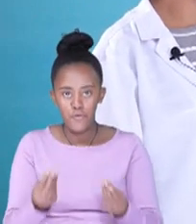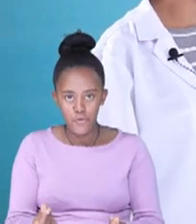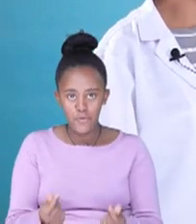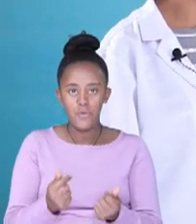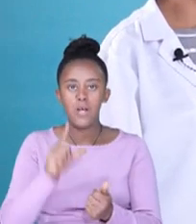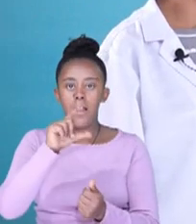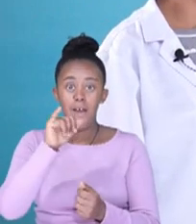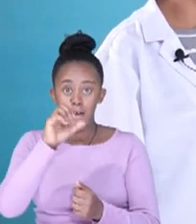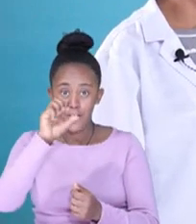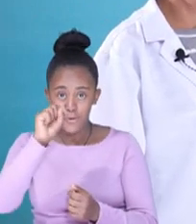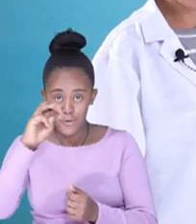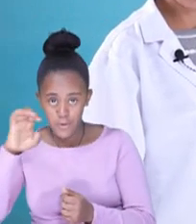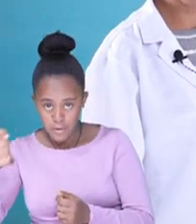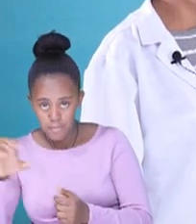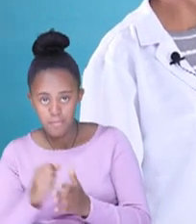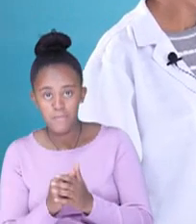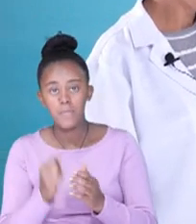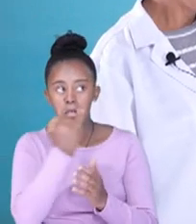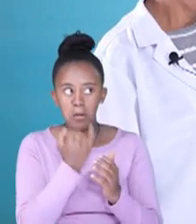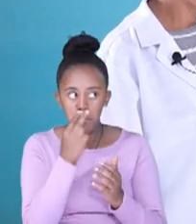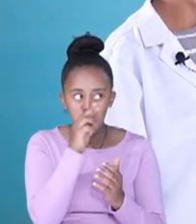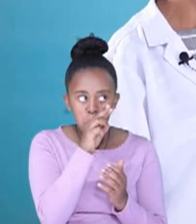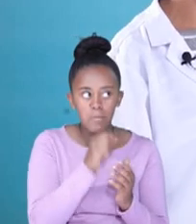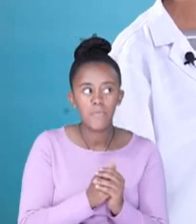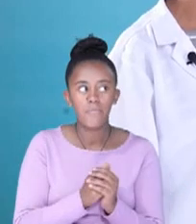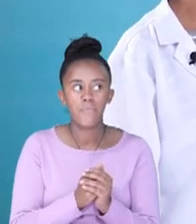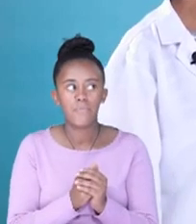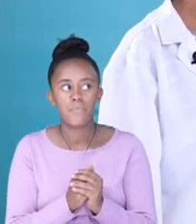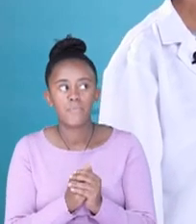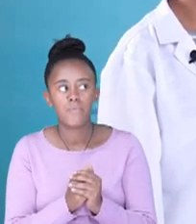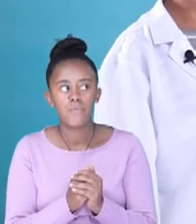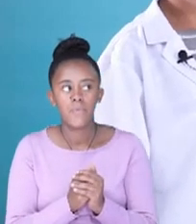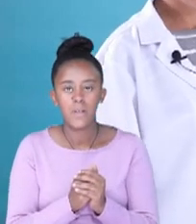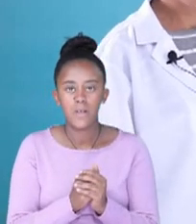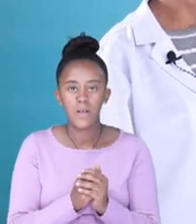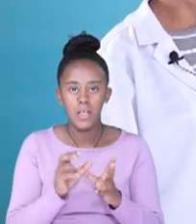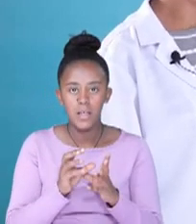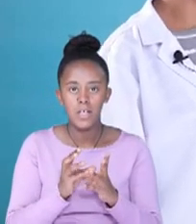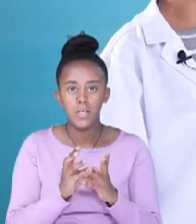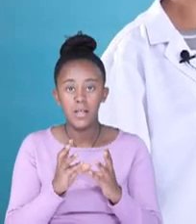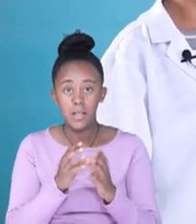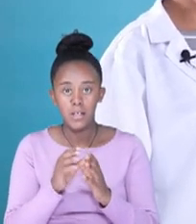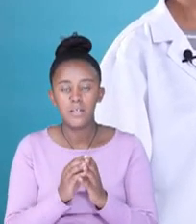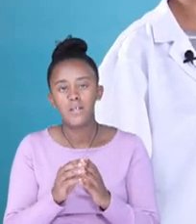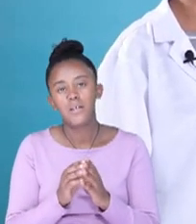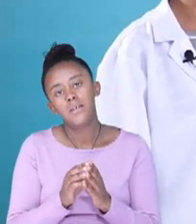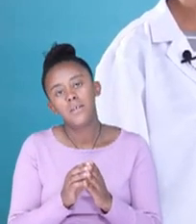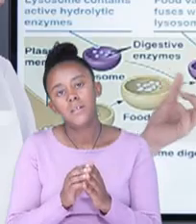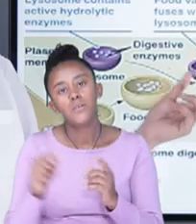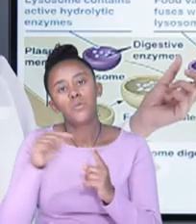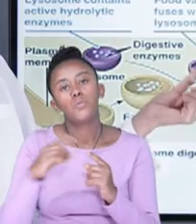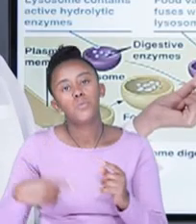with lysosome, as you see here on the diagram, and the lysosome release the digestive enzyme to dissolve or